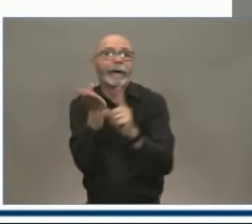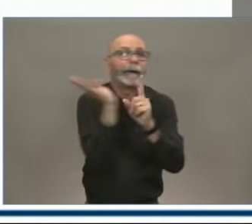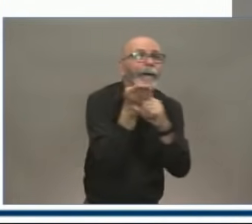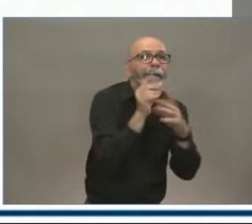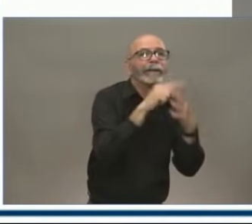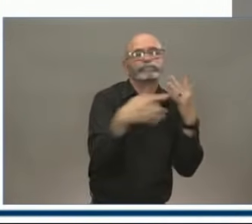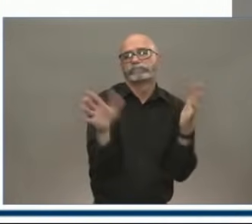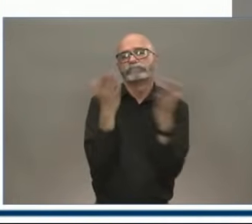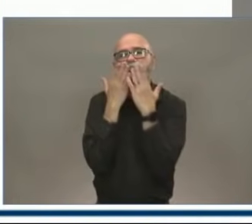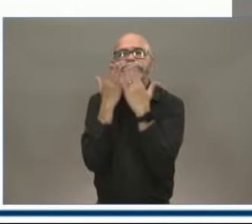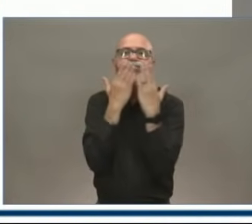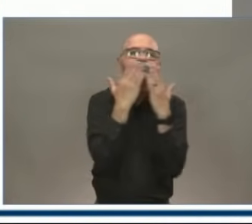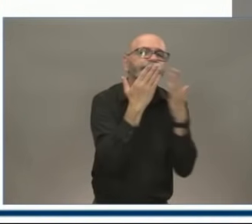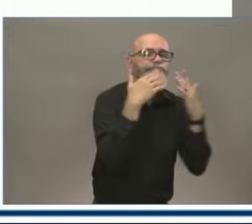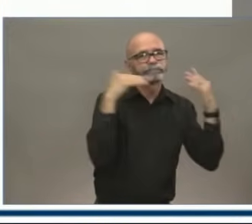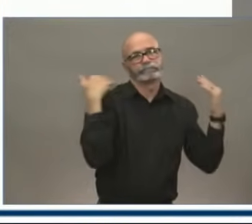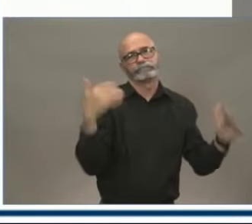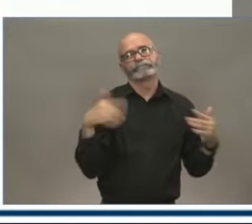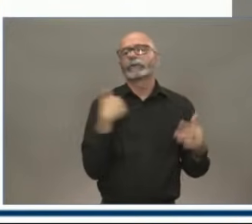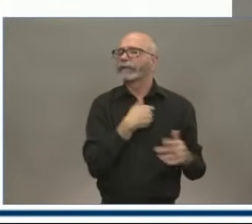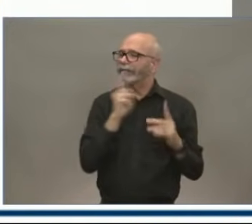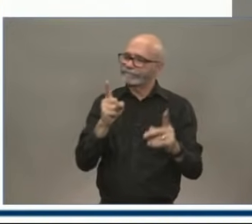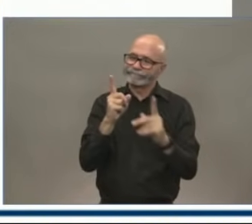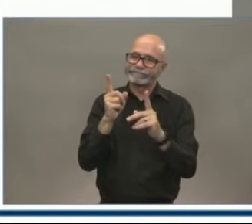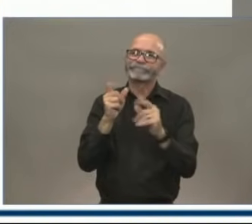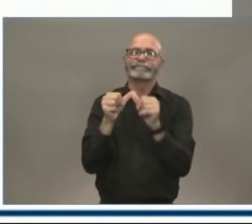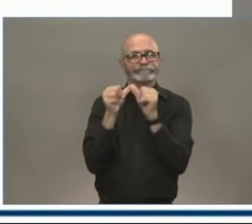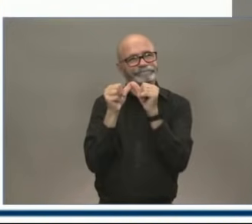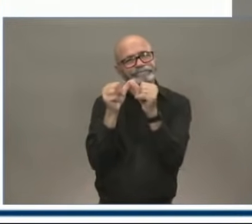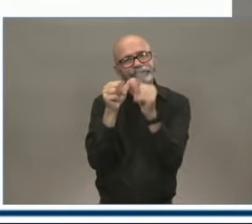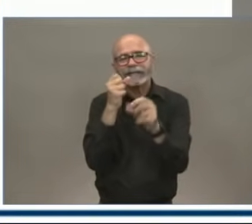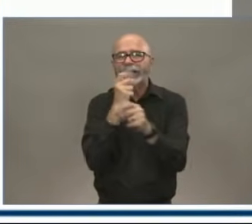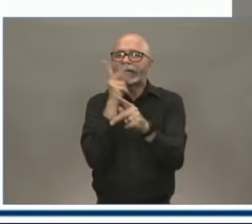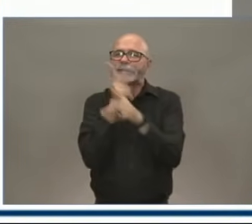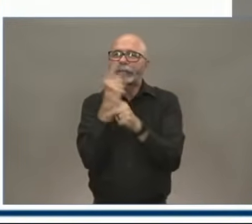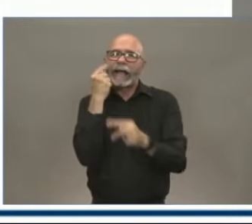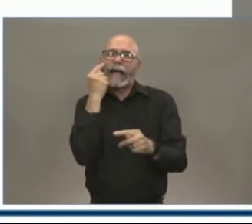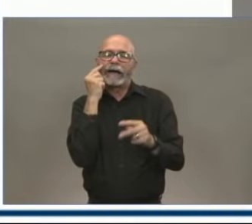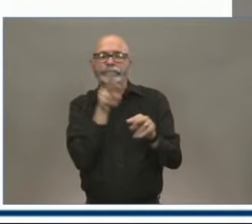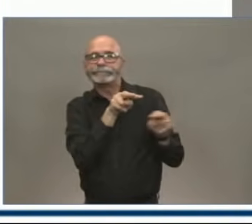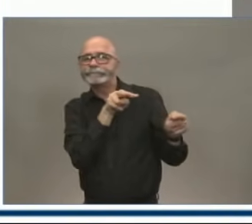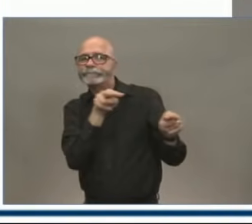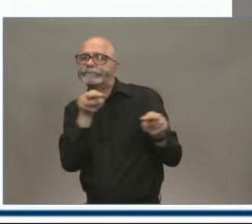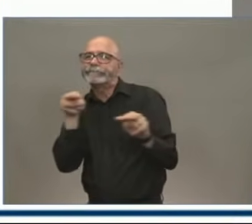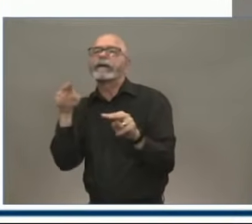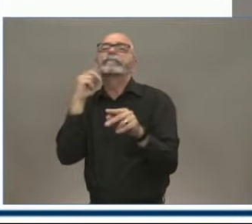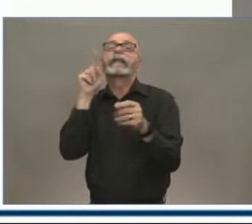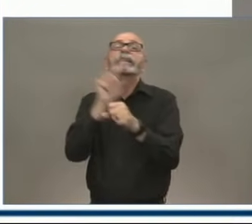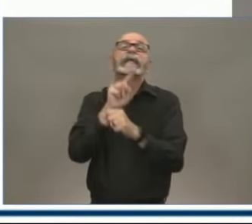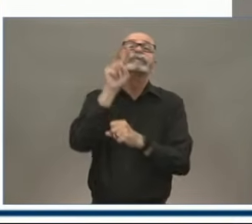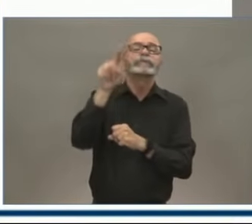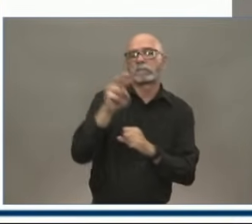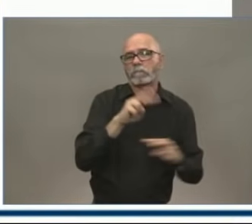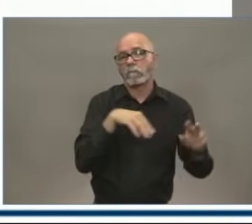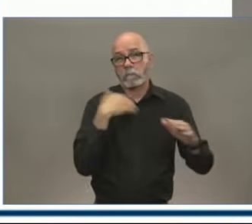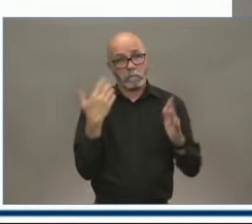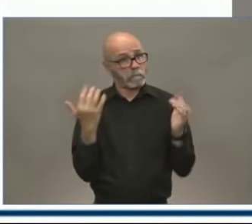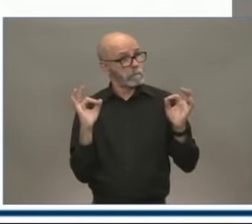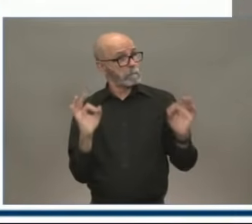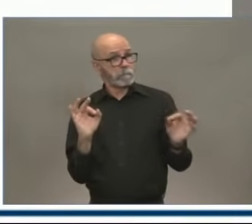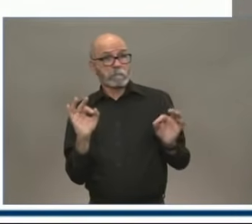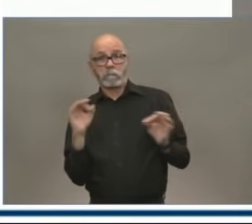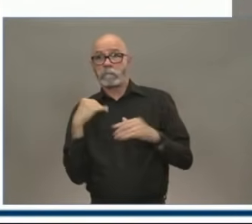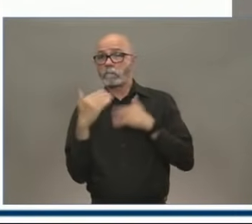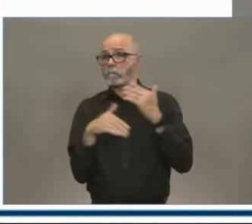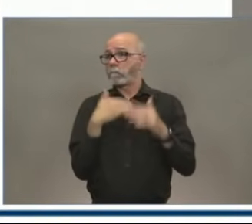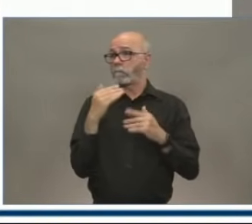I said, we're going to continue to review our situation, and this time next week we'll be looking carefully at where we are with restrictions. Do